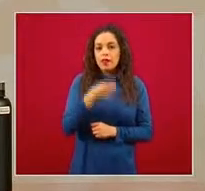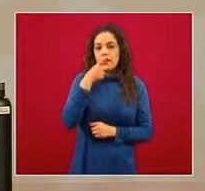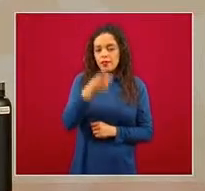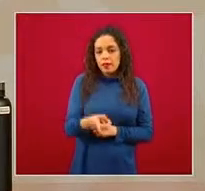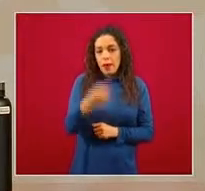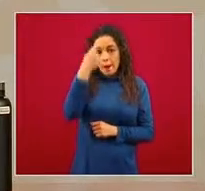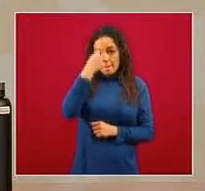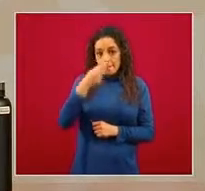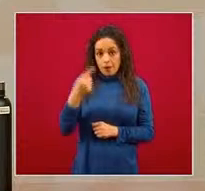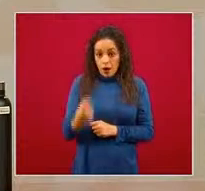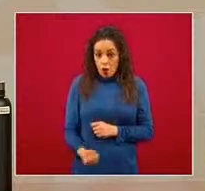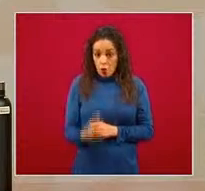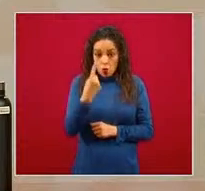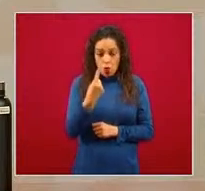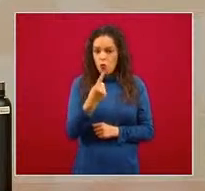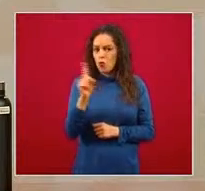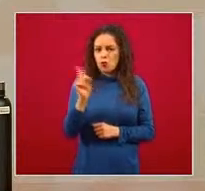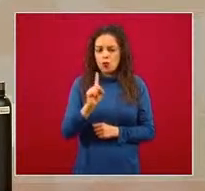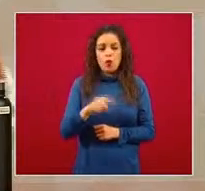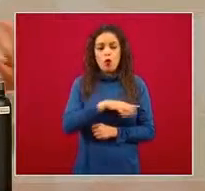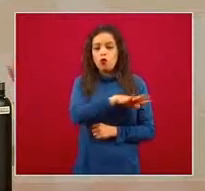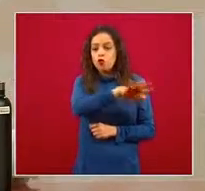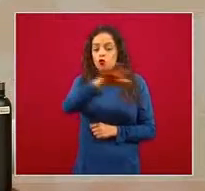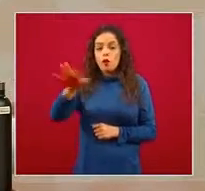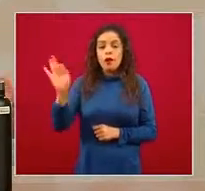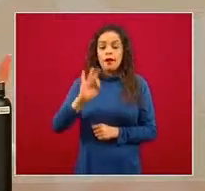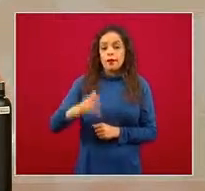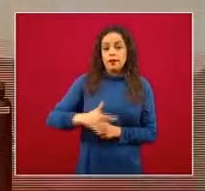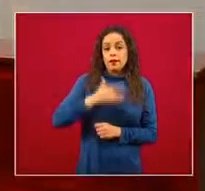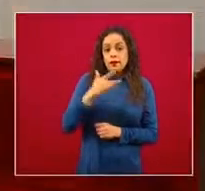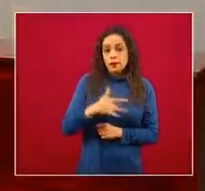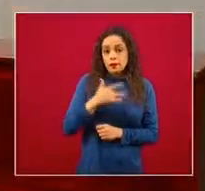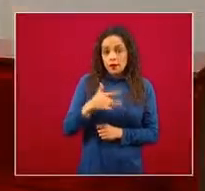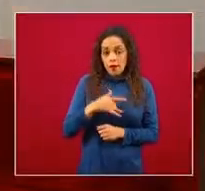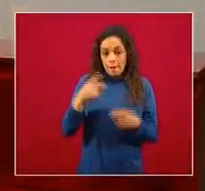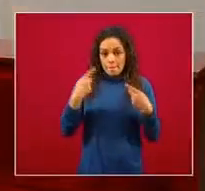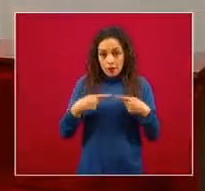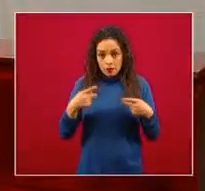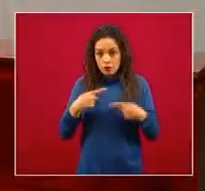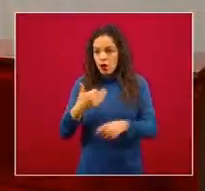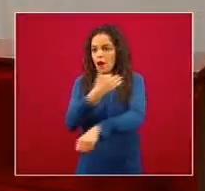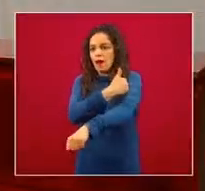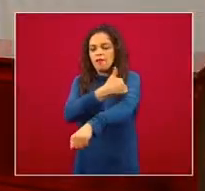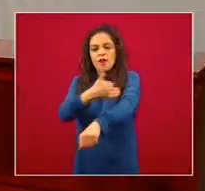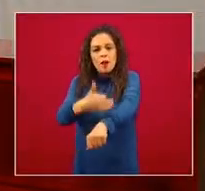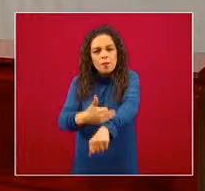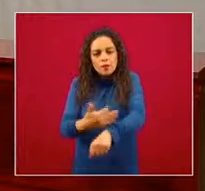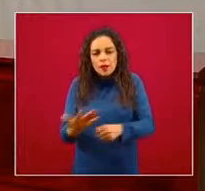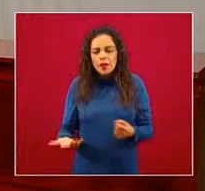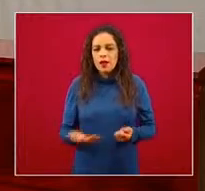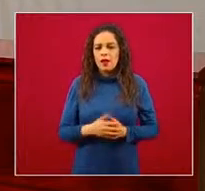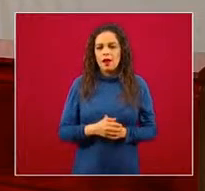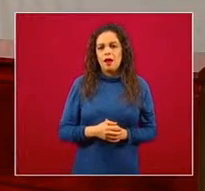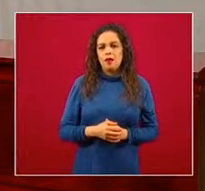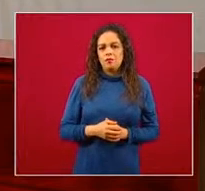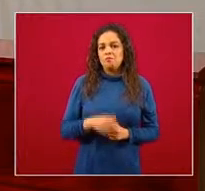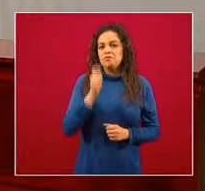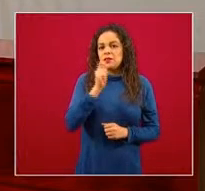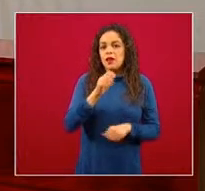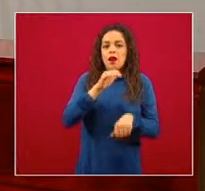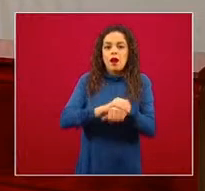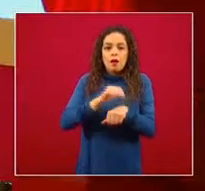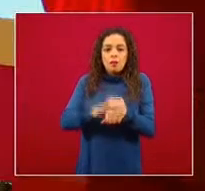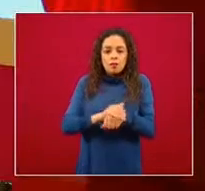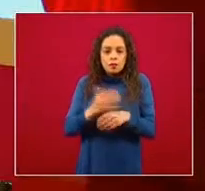I share this information not only because anybody can show symptoms, but your family can show symptoms, your